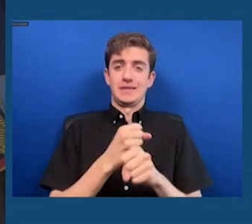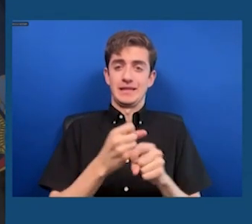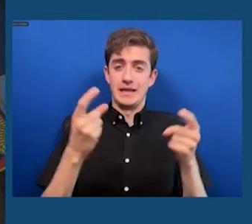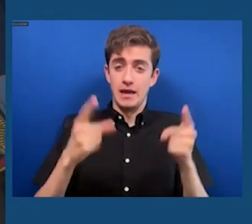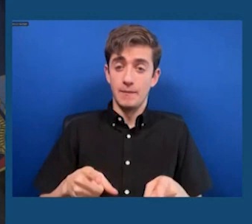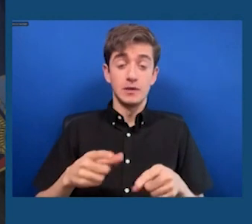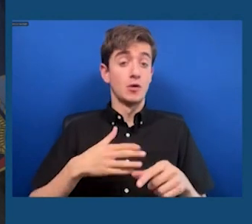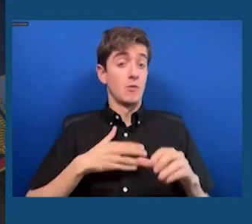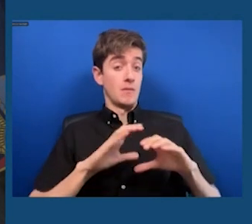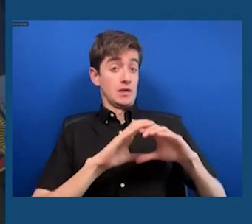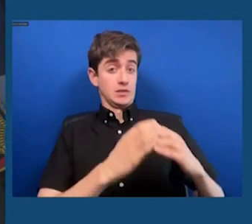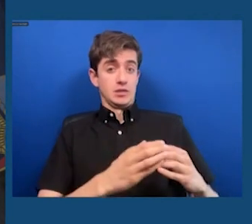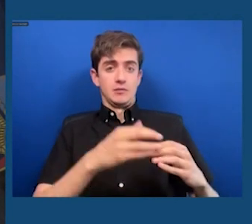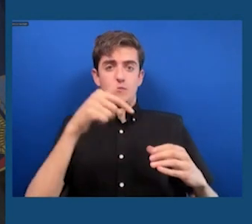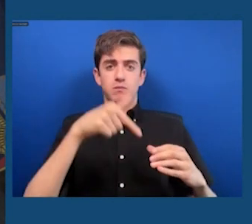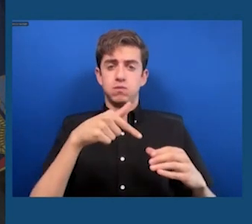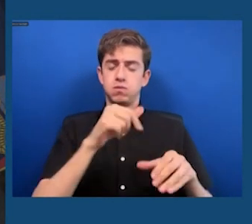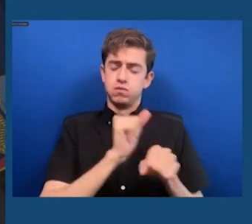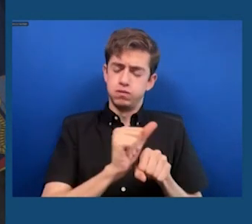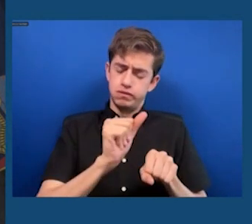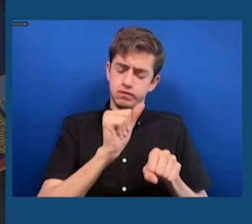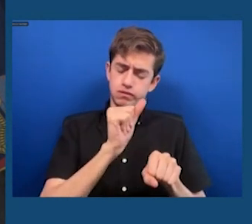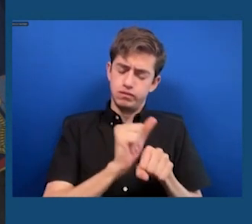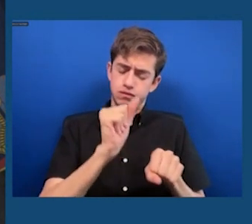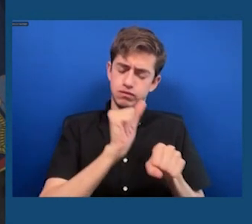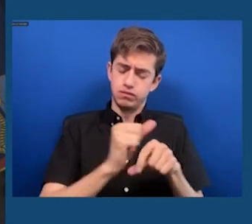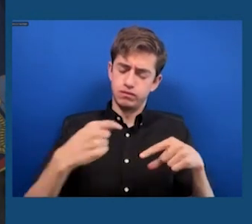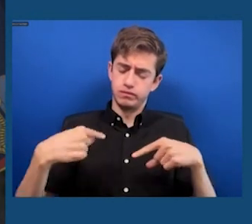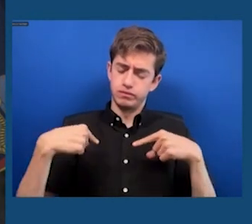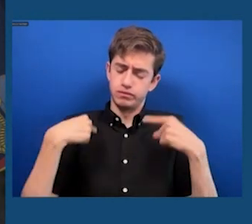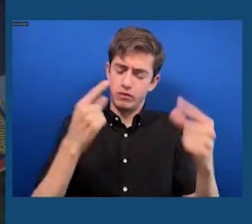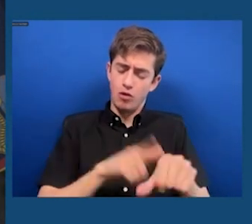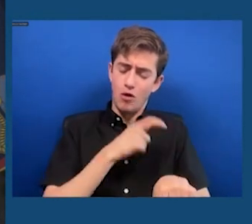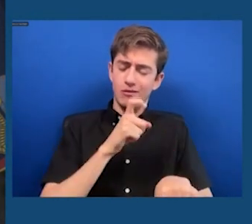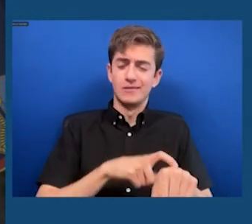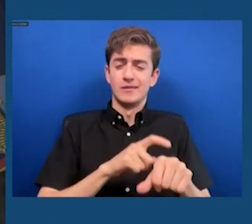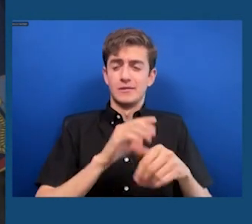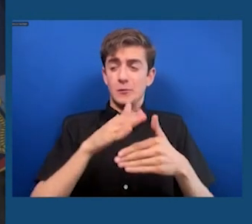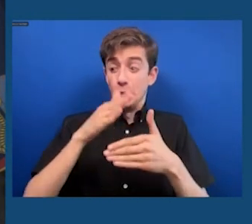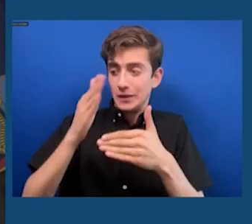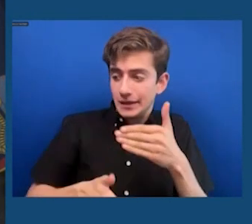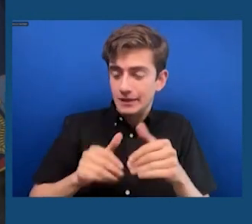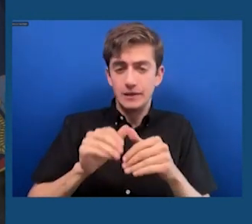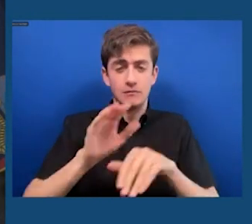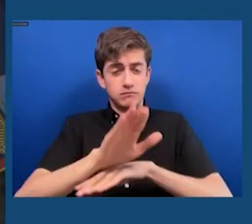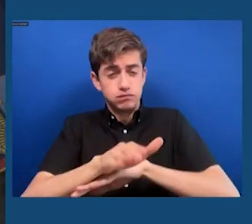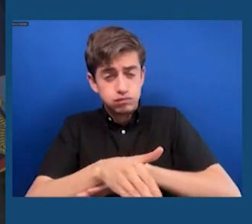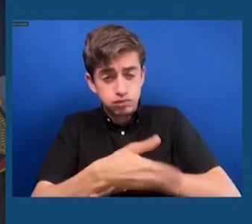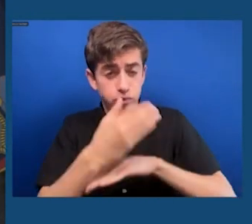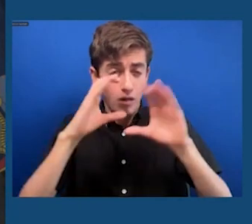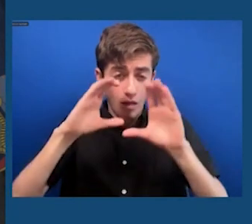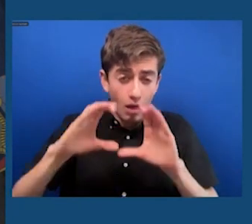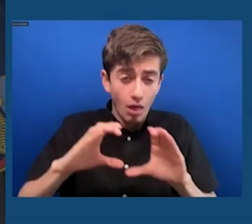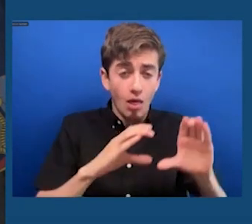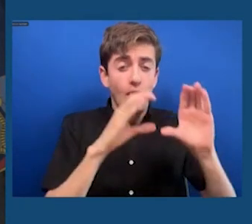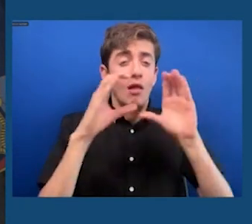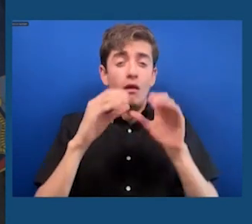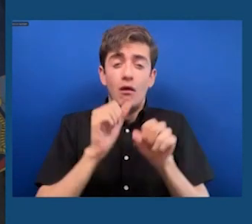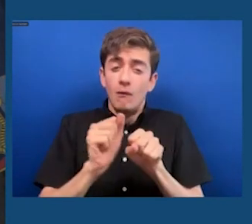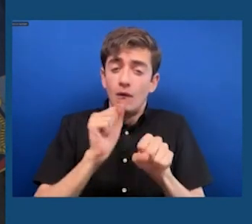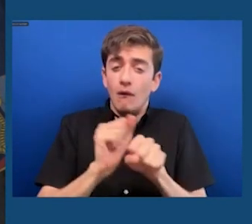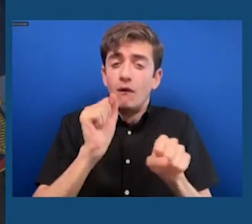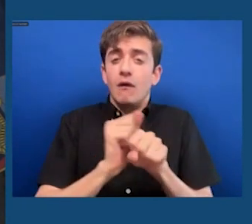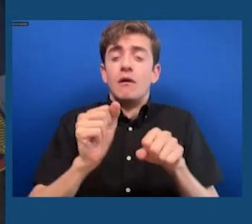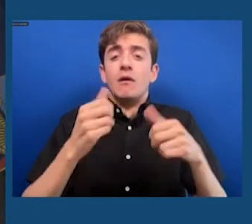team who've worked long and hard, many, many weekends, long nights, early mornings, and they made this